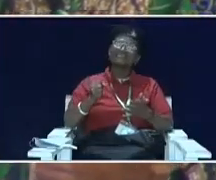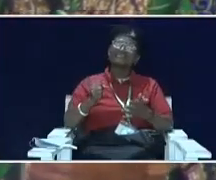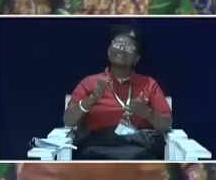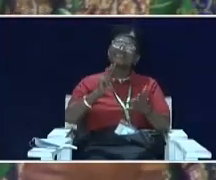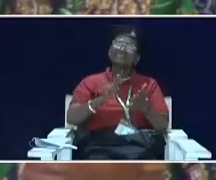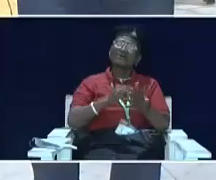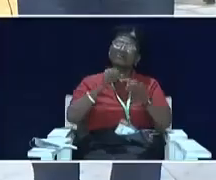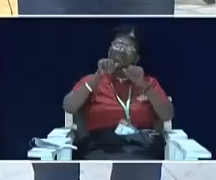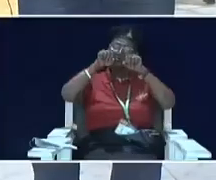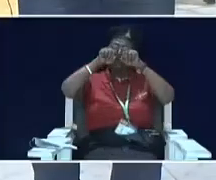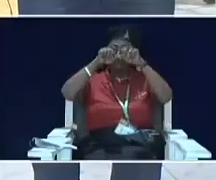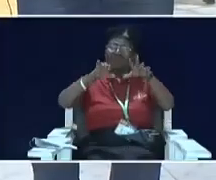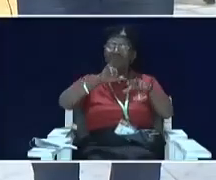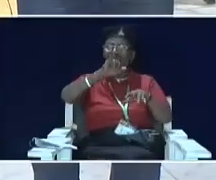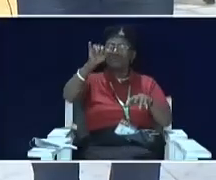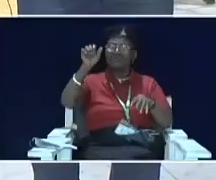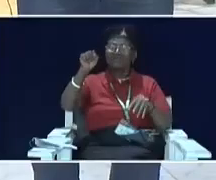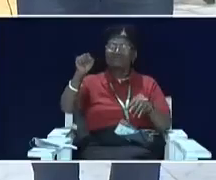Double blessings.